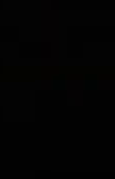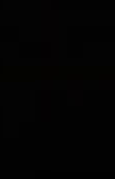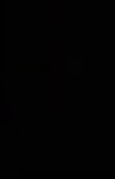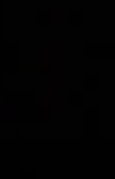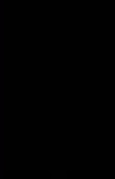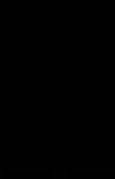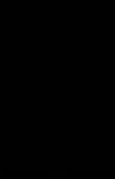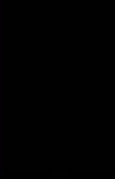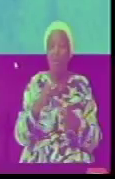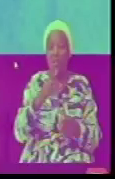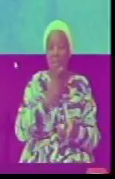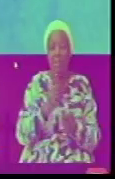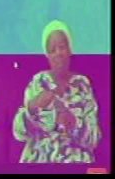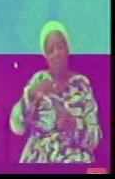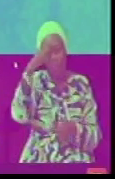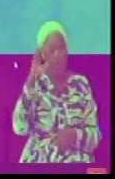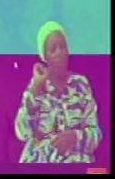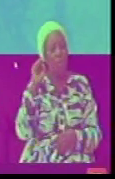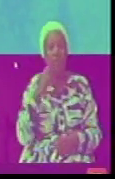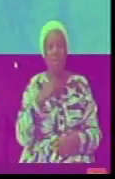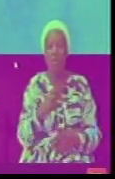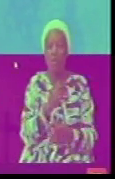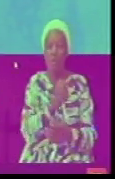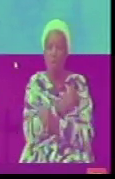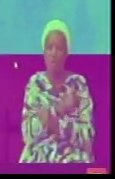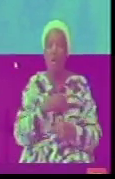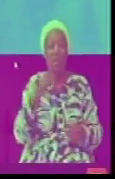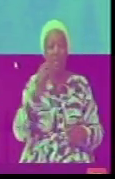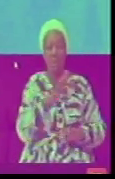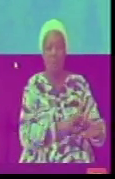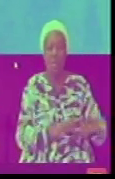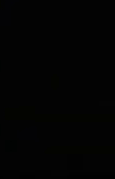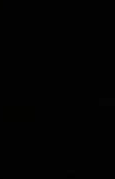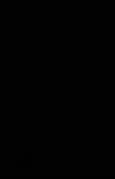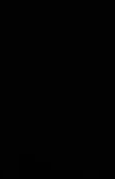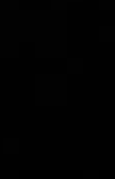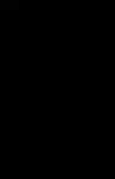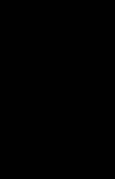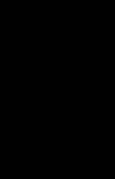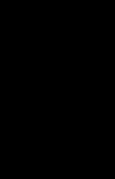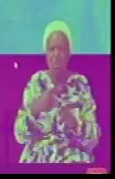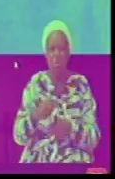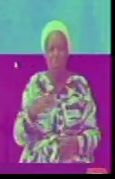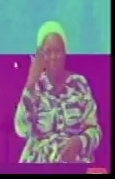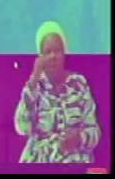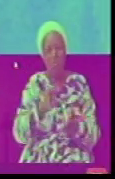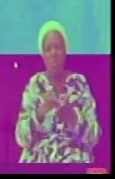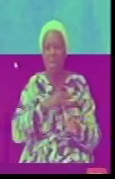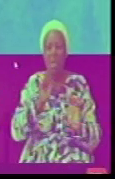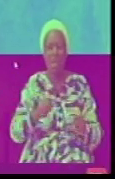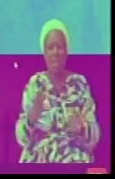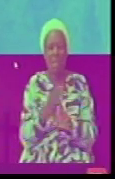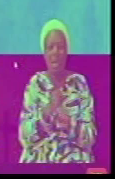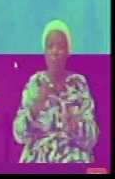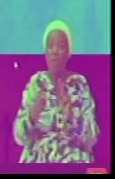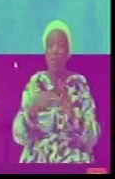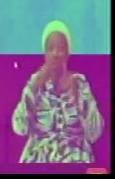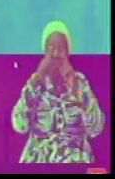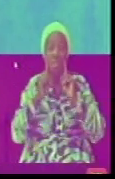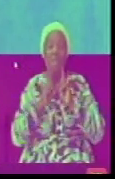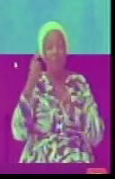procured that for you on the cross of Calvary. Because of his compassion, not your